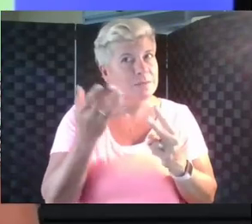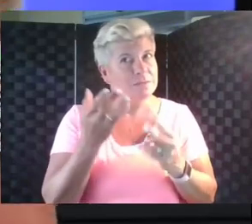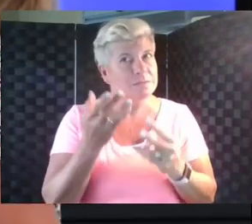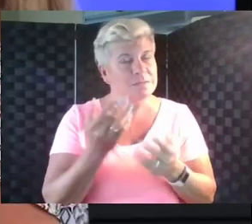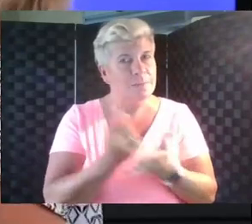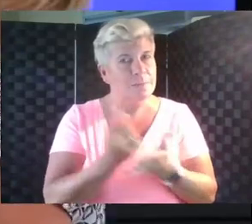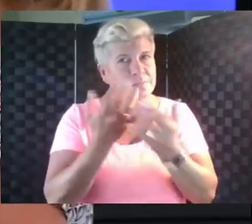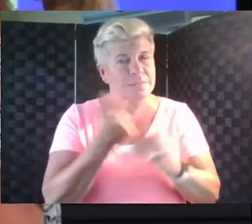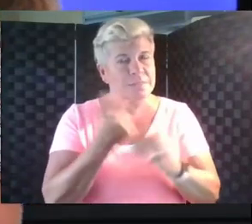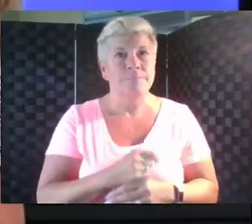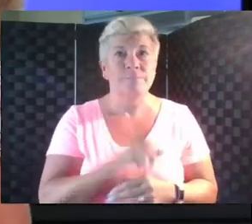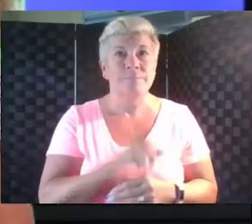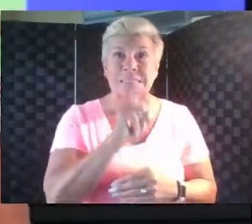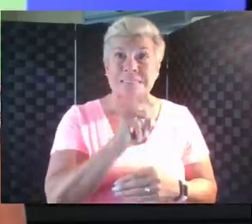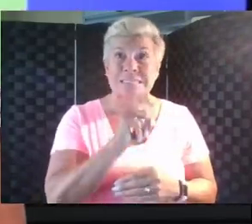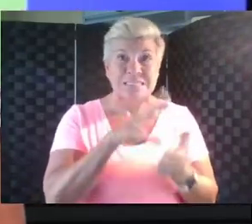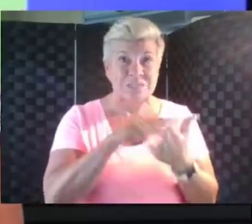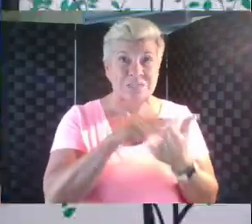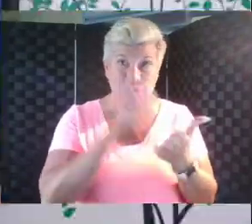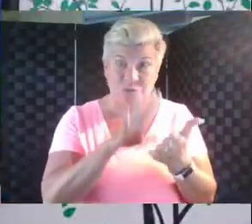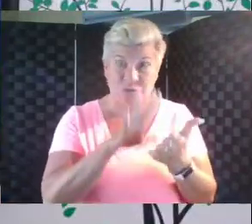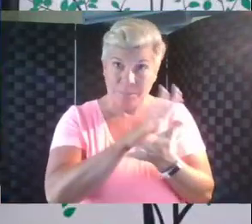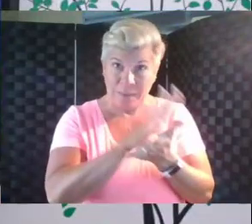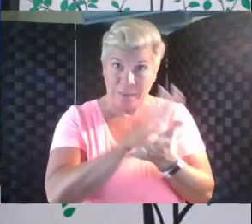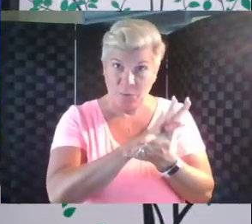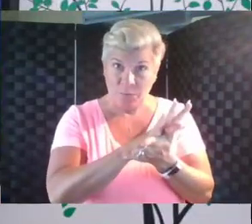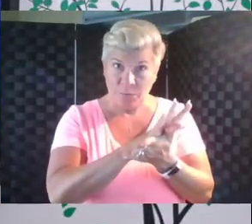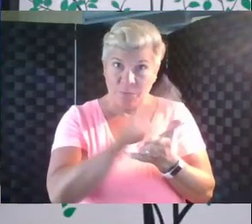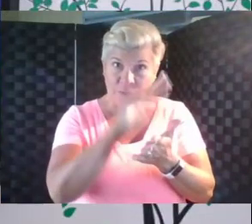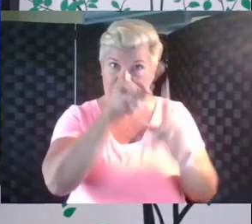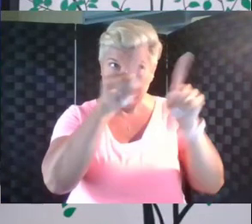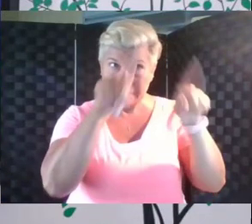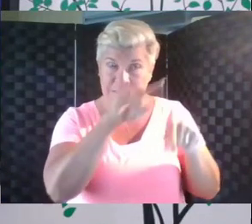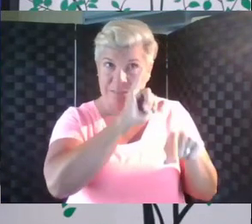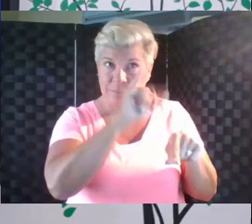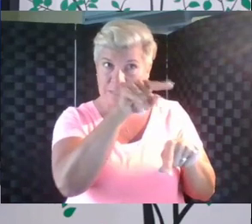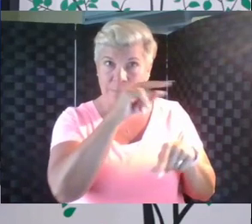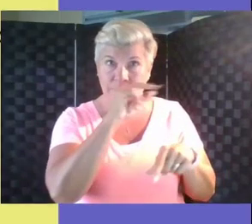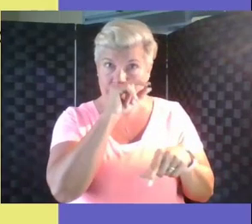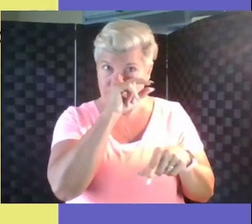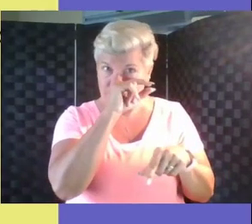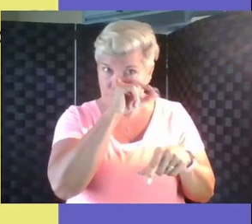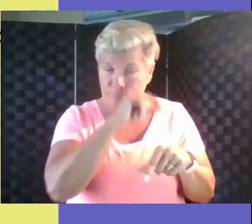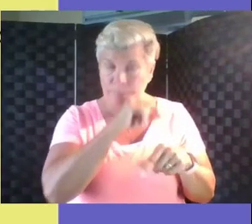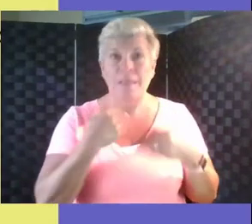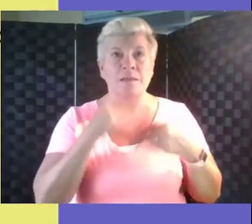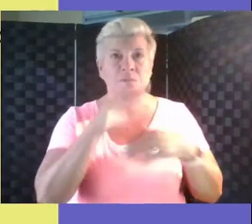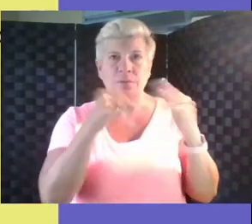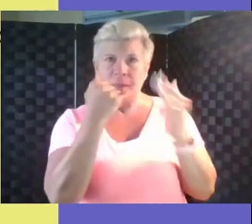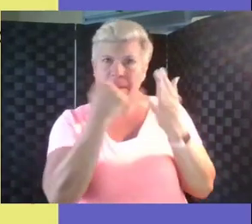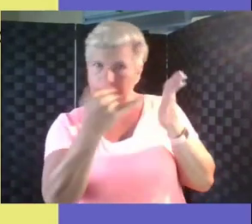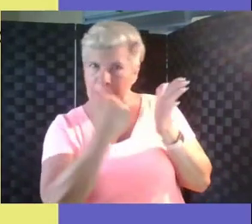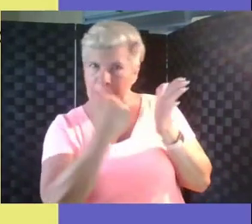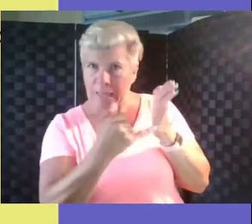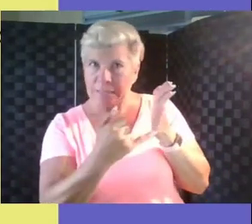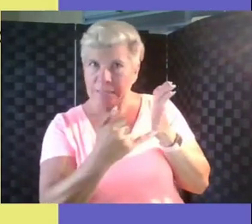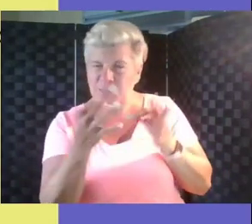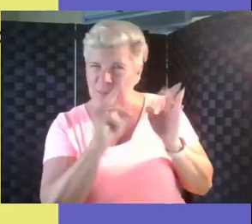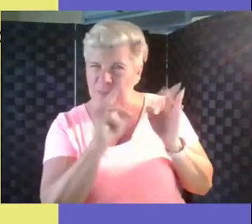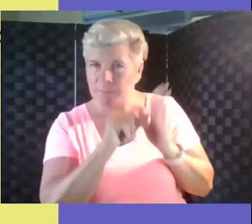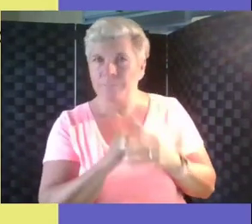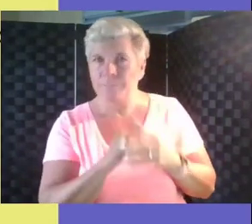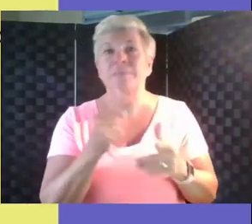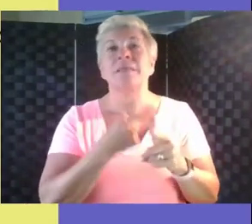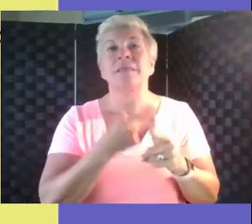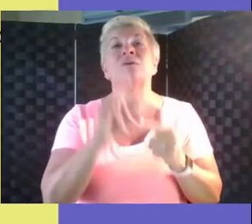lesson today. You're going to need your student guided practice page. It looks like this. It's got all those lines on it, and I'm going to tell you why in just a moment. And